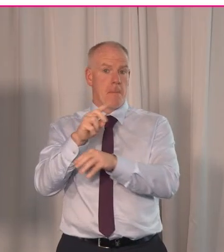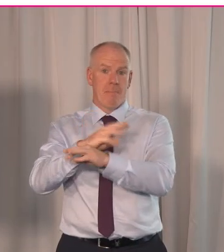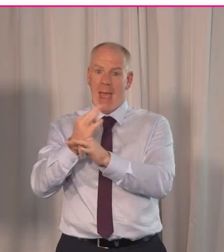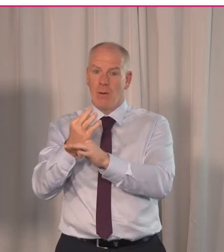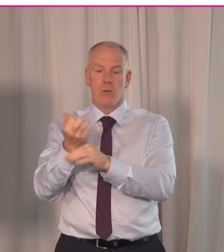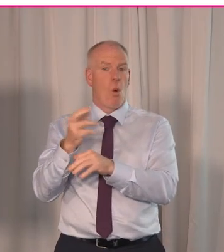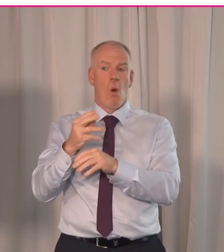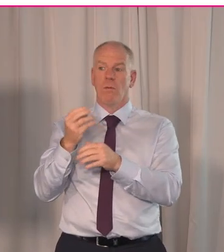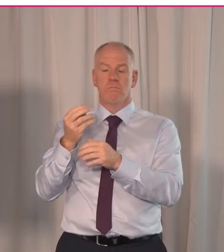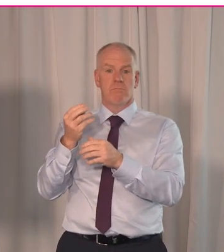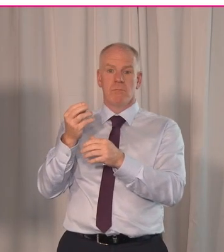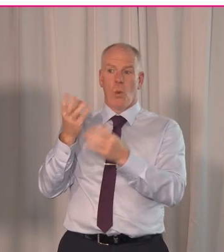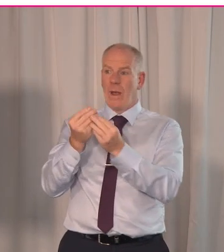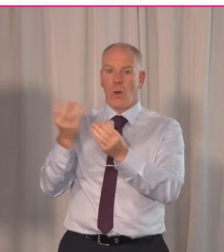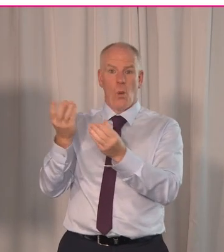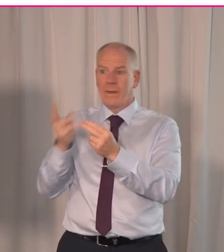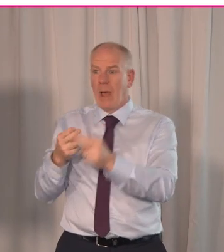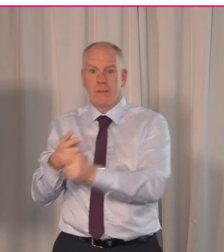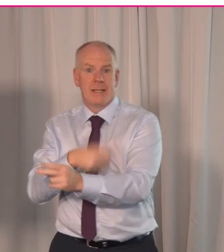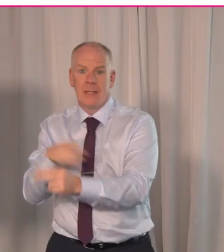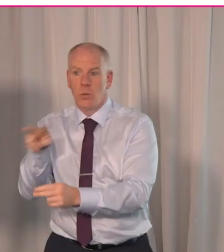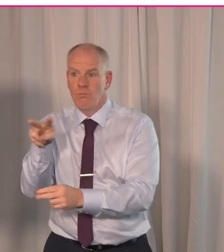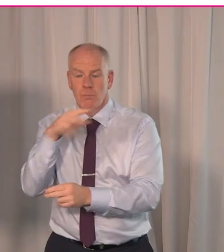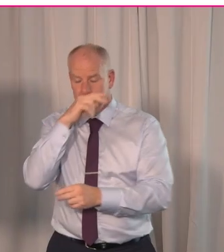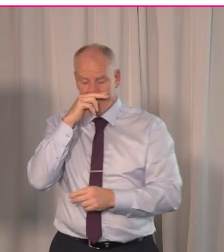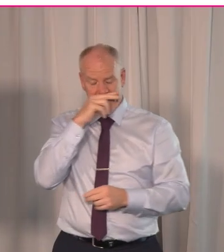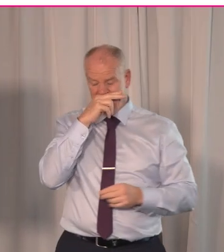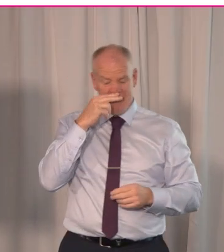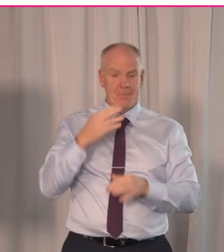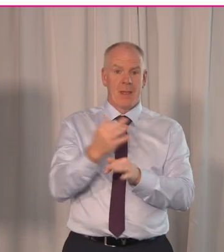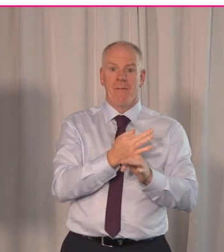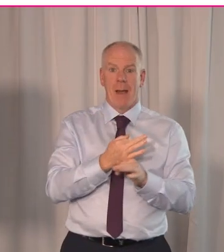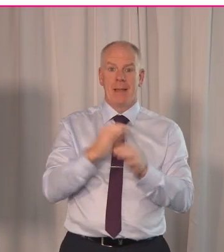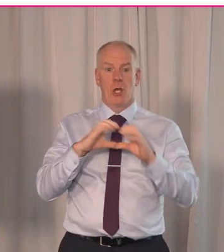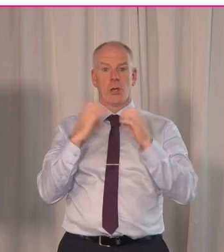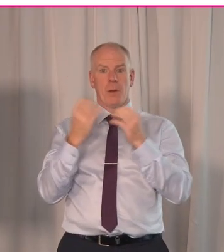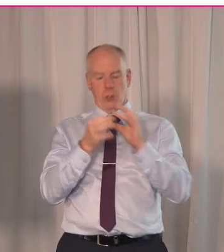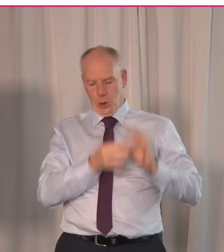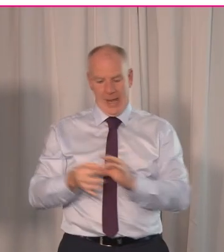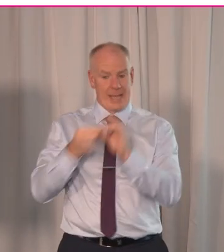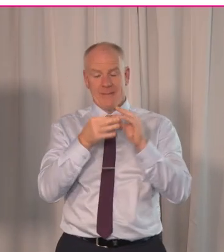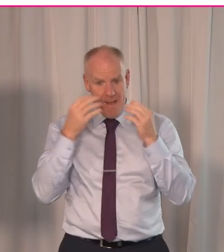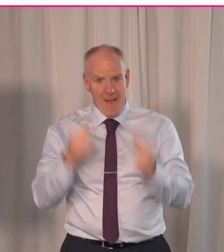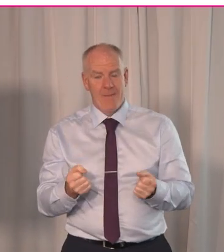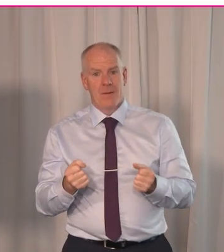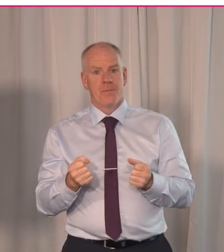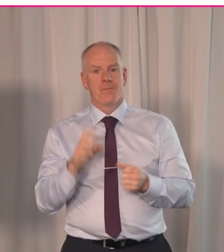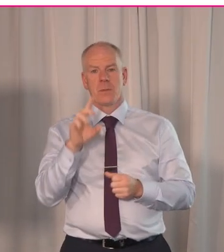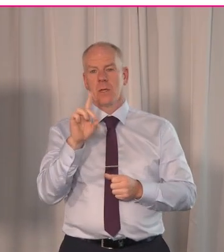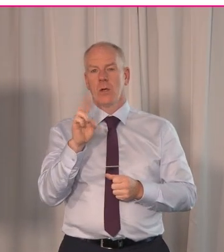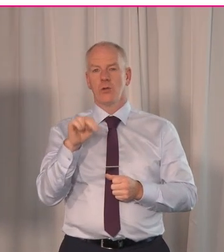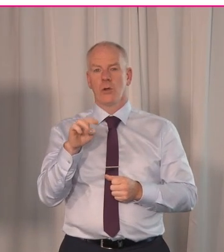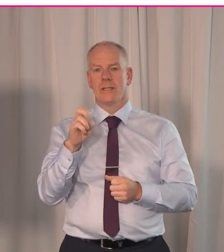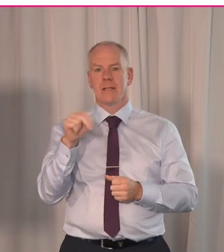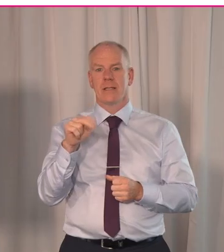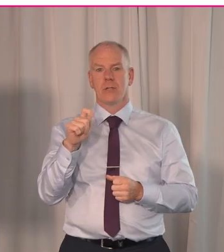without a disability. And we do know that family and community are completely interconnected, and Dunstan Trevette have described